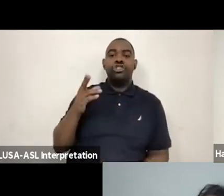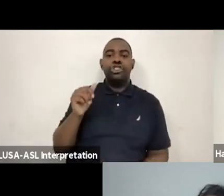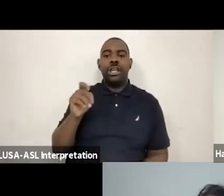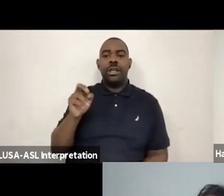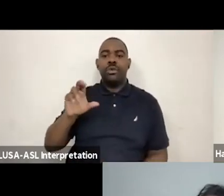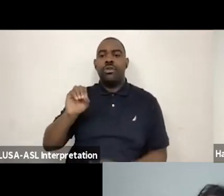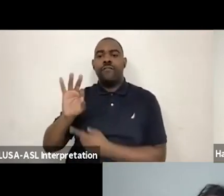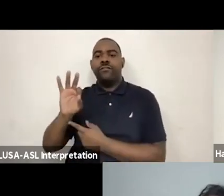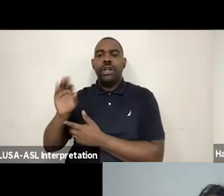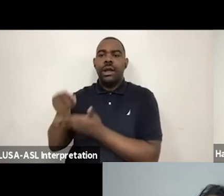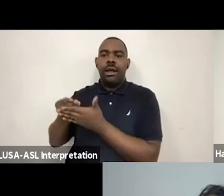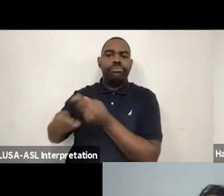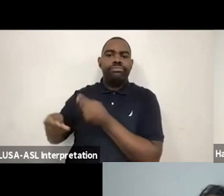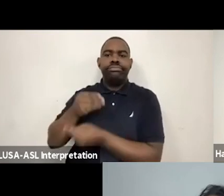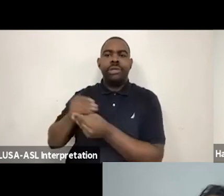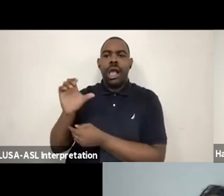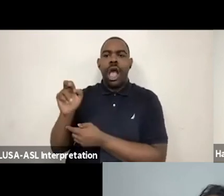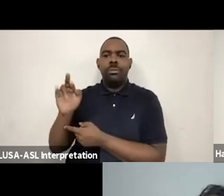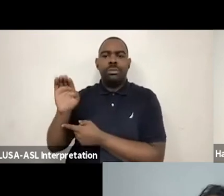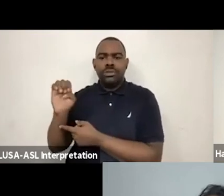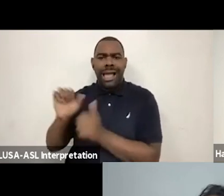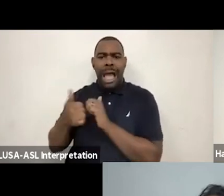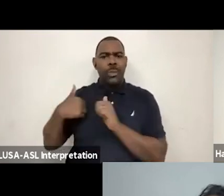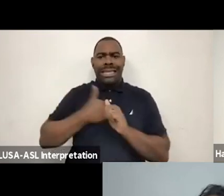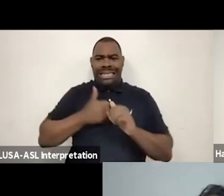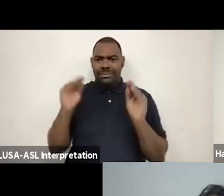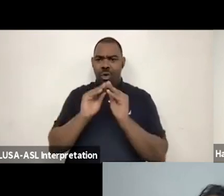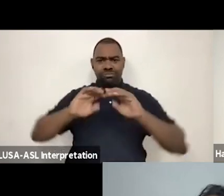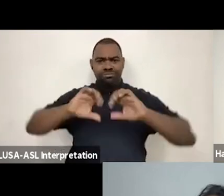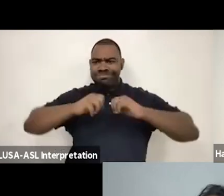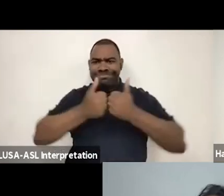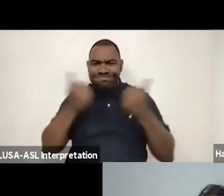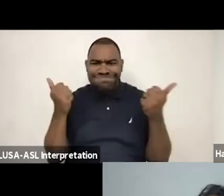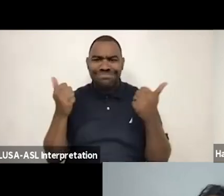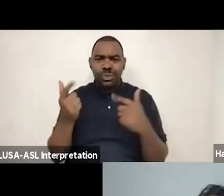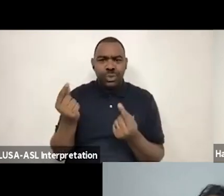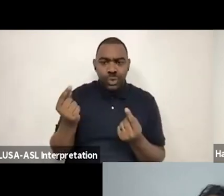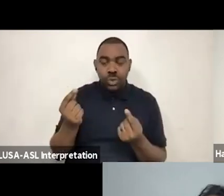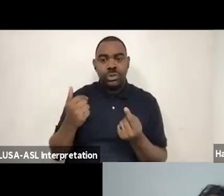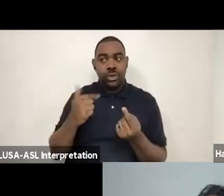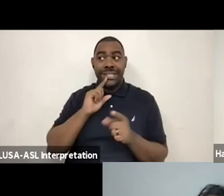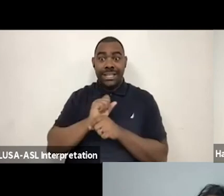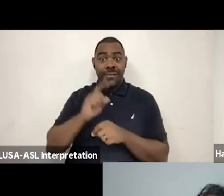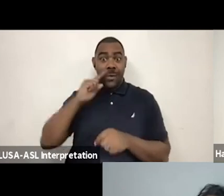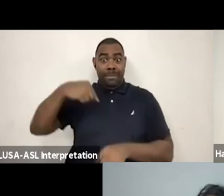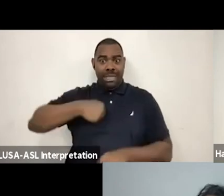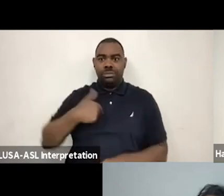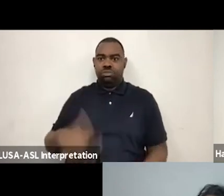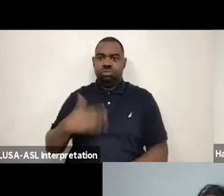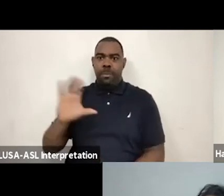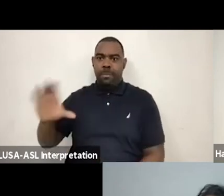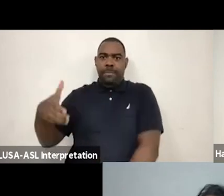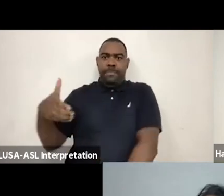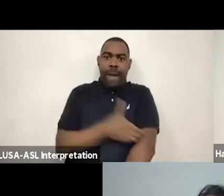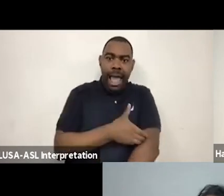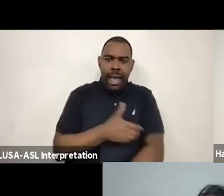Chamber of Commerce. How do we expand this? And it has, I speak for me to say, it has been really, really